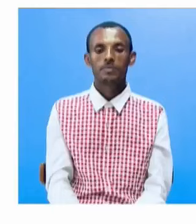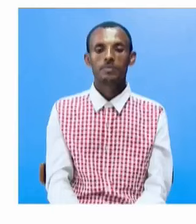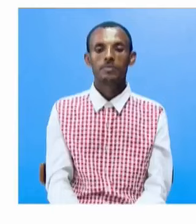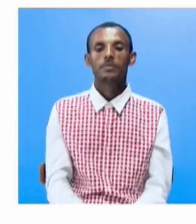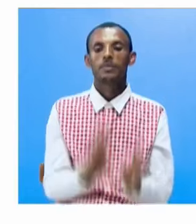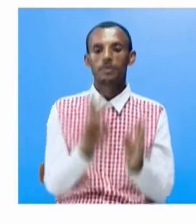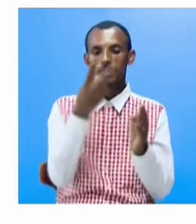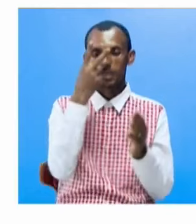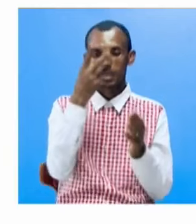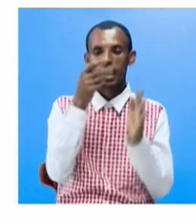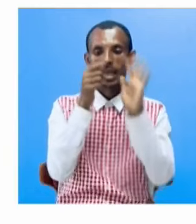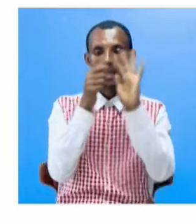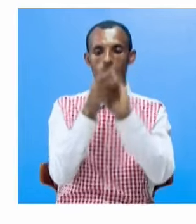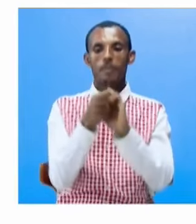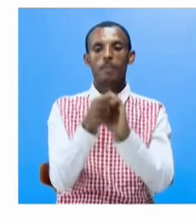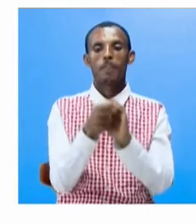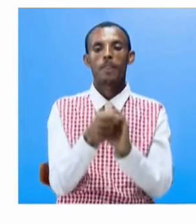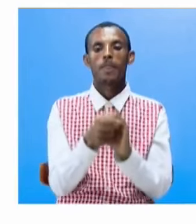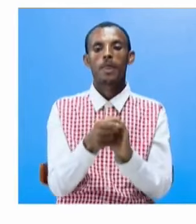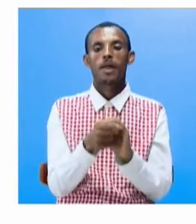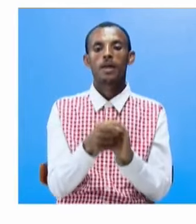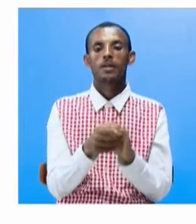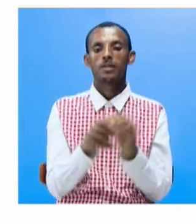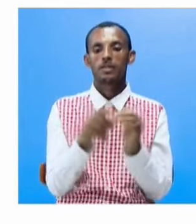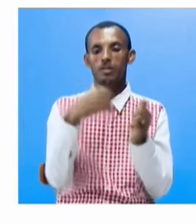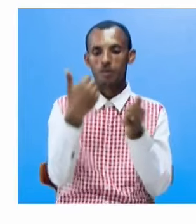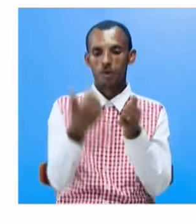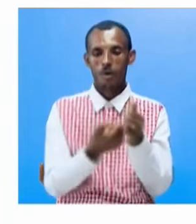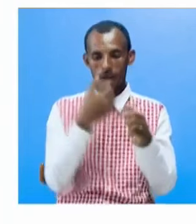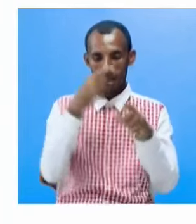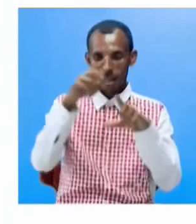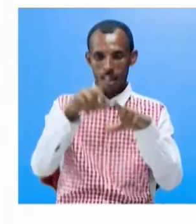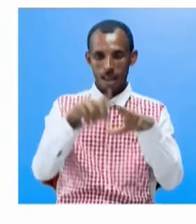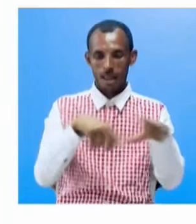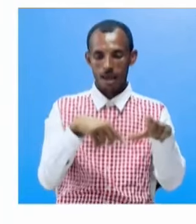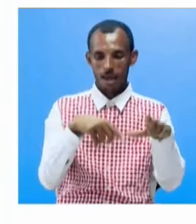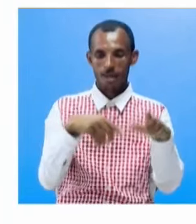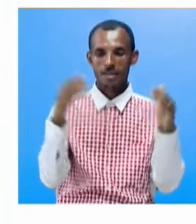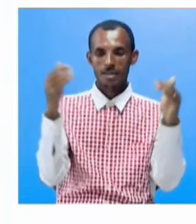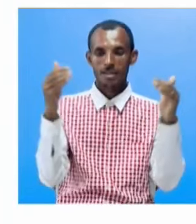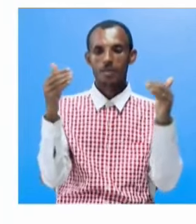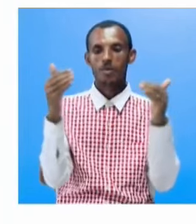Example. Are the following line segment congruent? Look, this one.